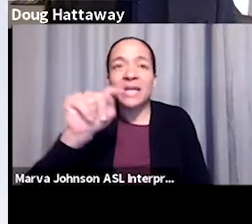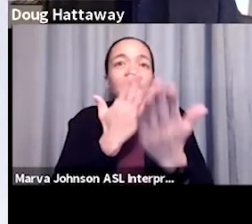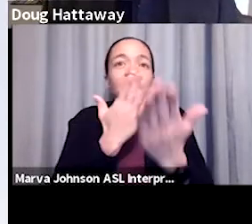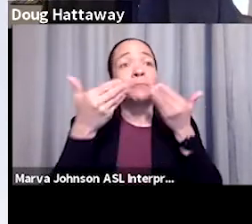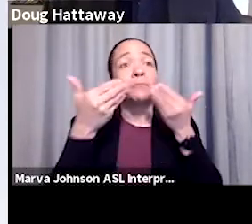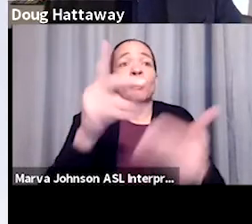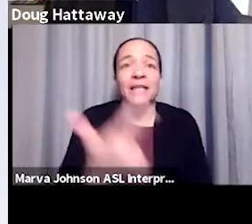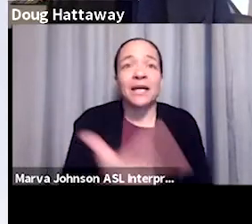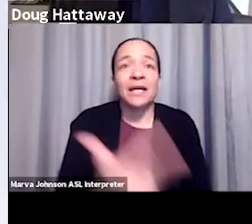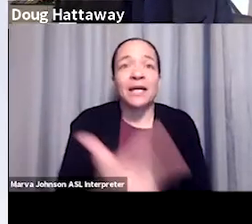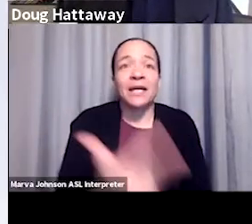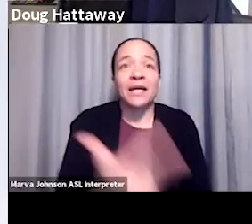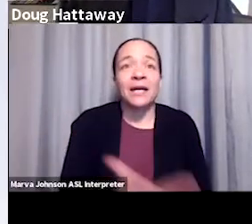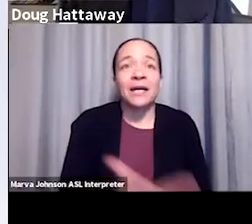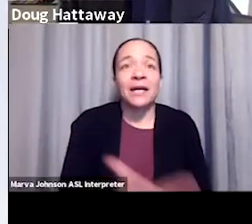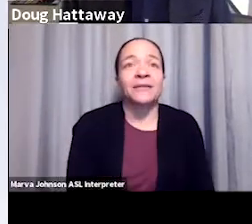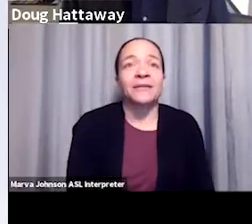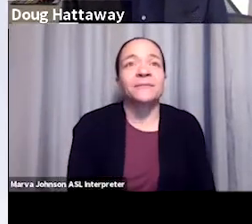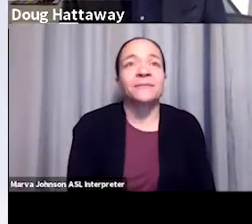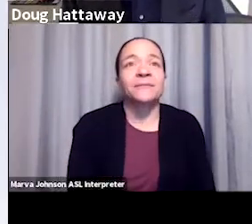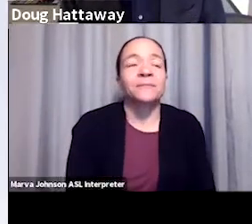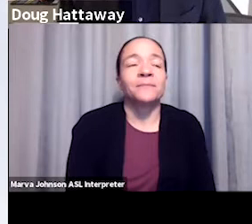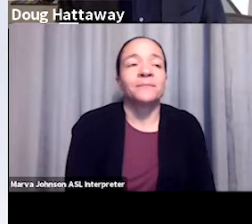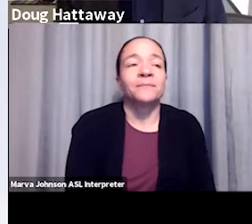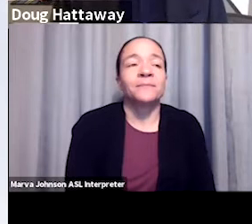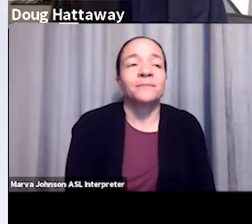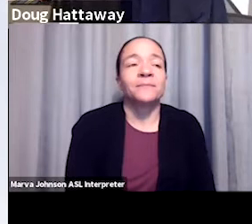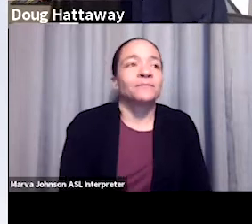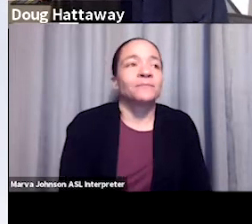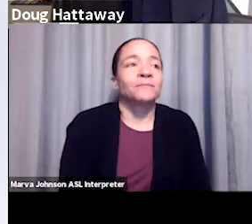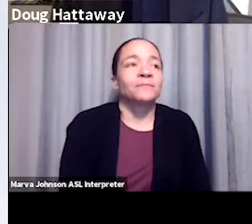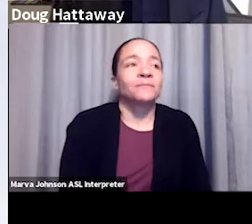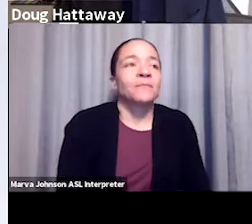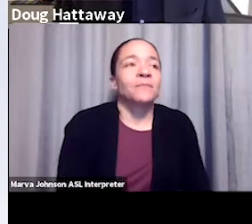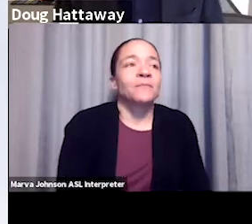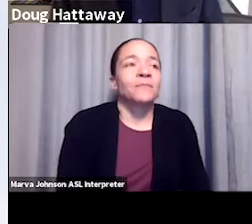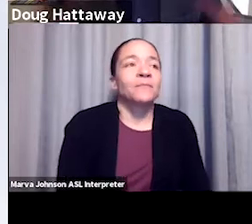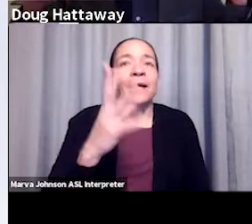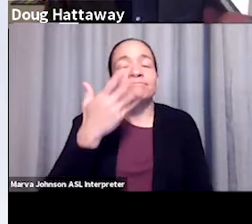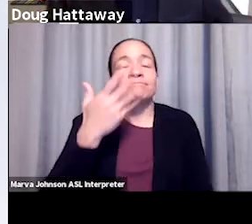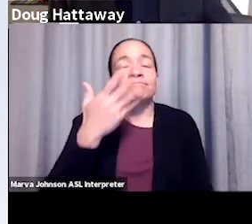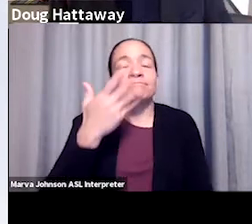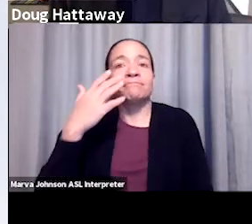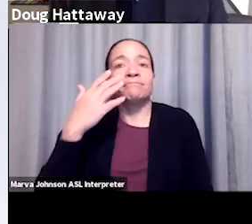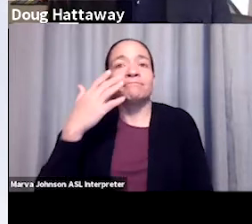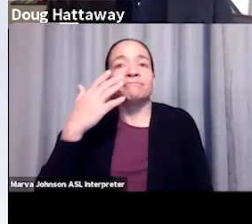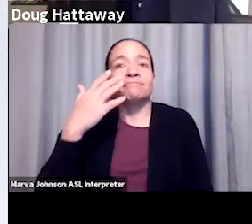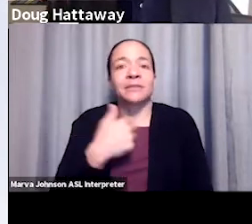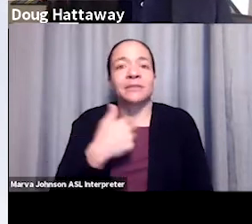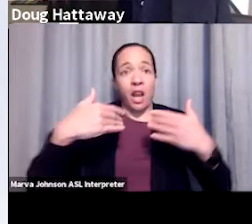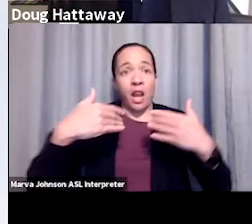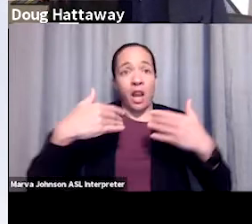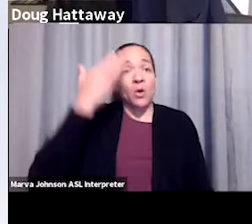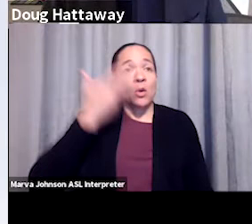everybody. For those who don't know us, Hattaway Communications is a strategic communications firm. We're based in Washington, D.C. and currently scattered all over the